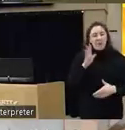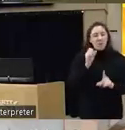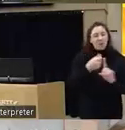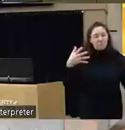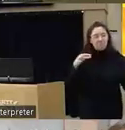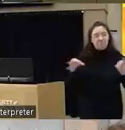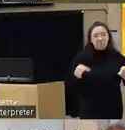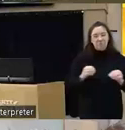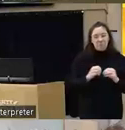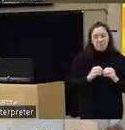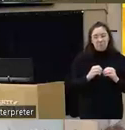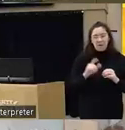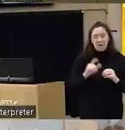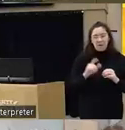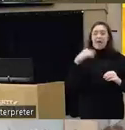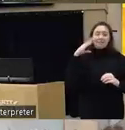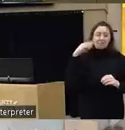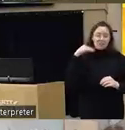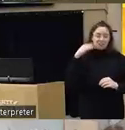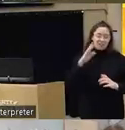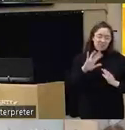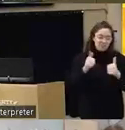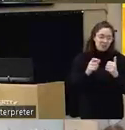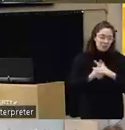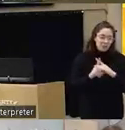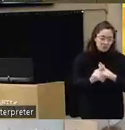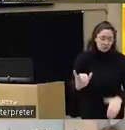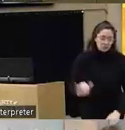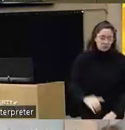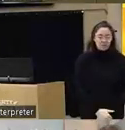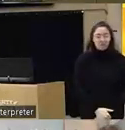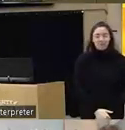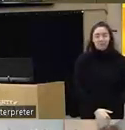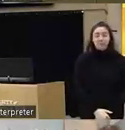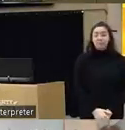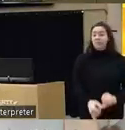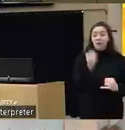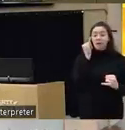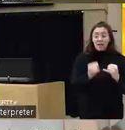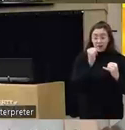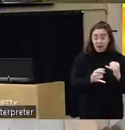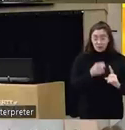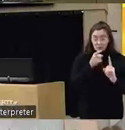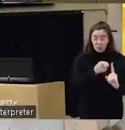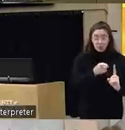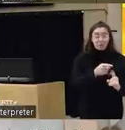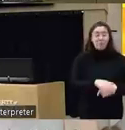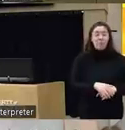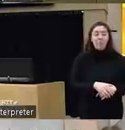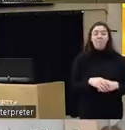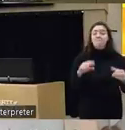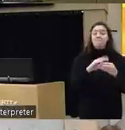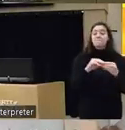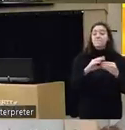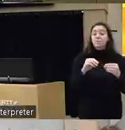like what the experience of that has been and challenges there. And I lastly put a point about, you know, we talk about the primary